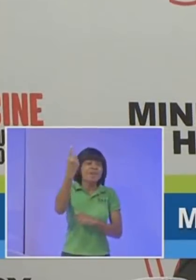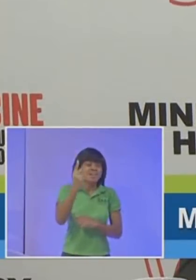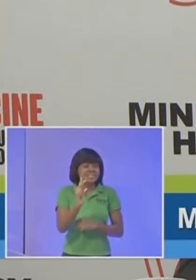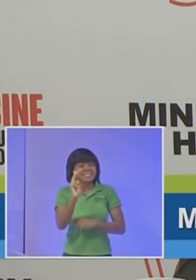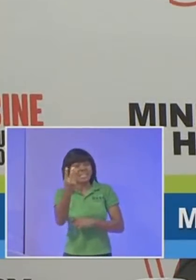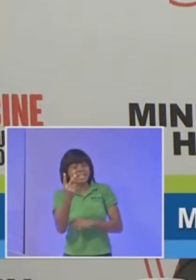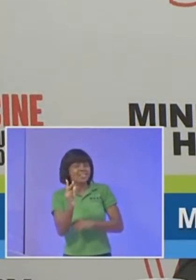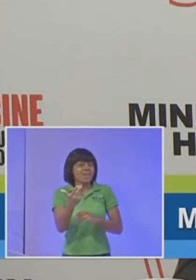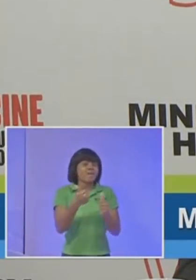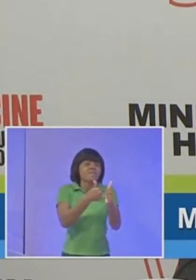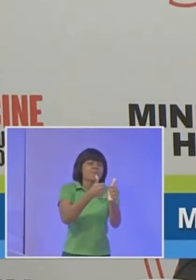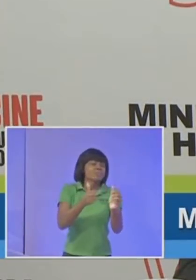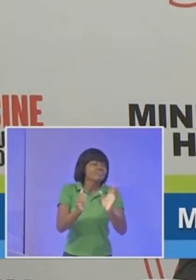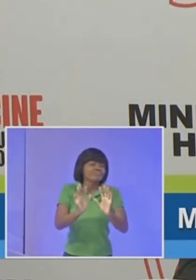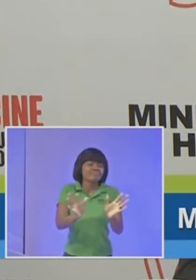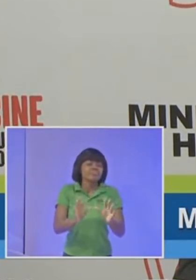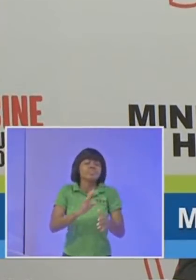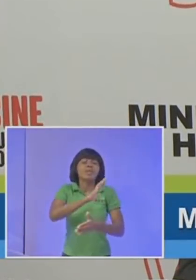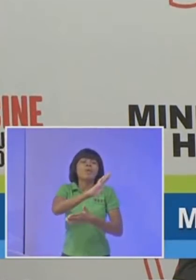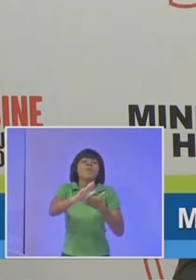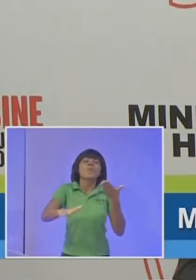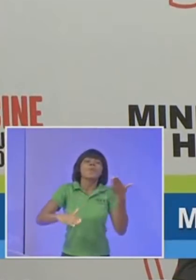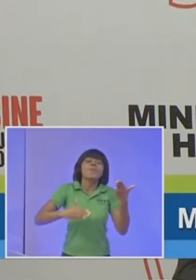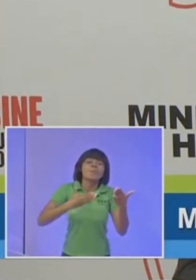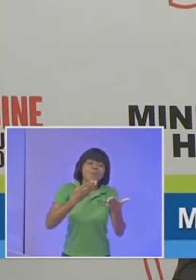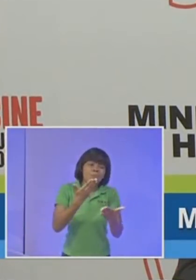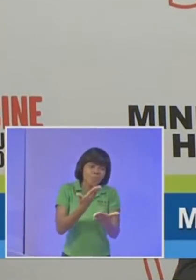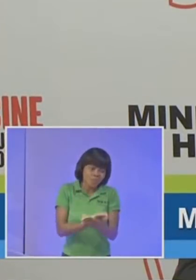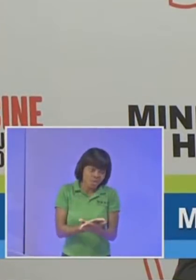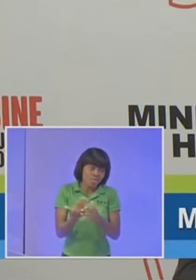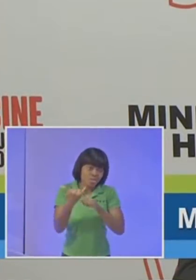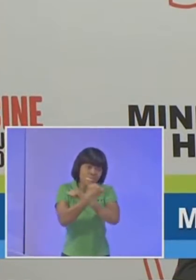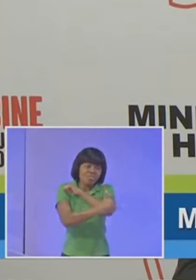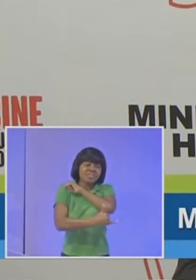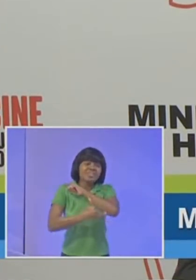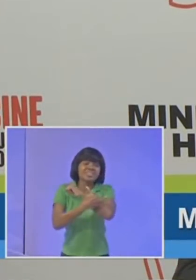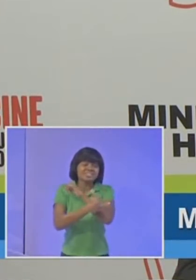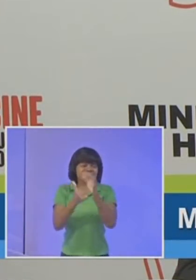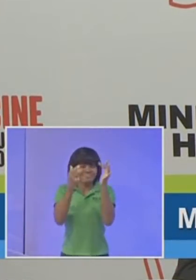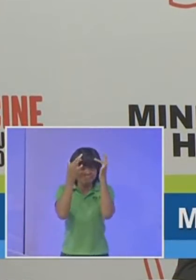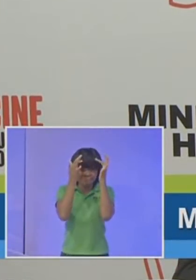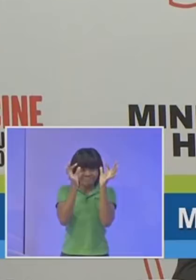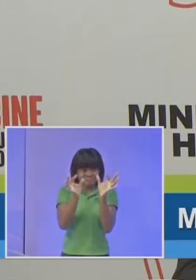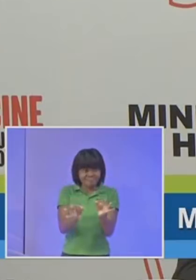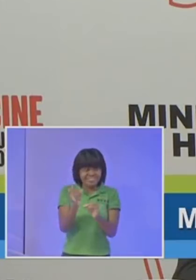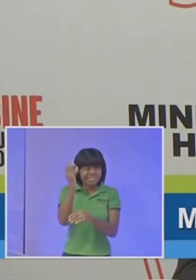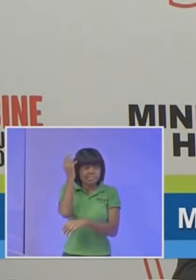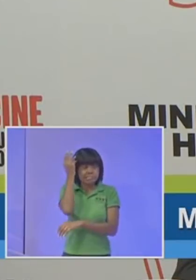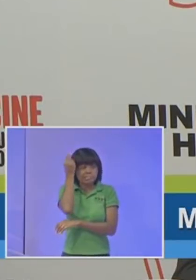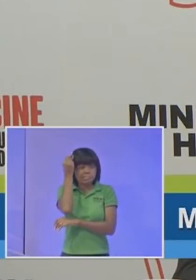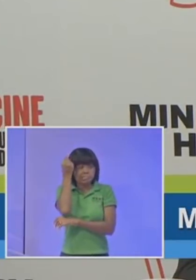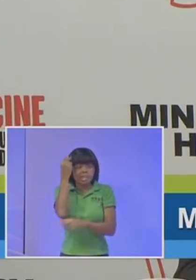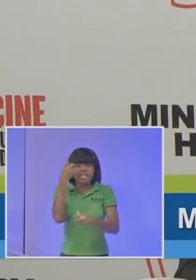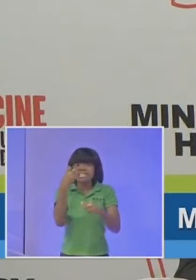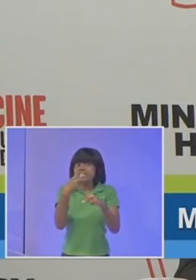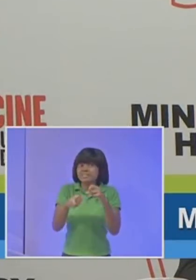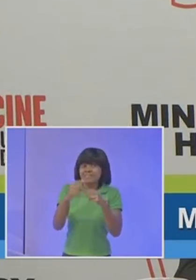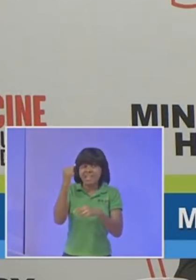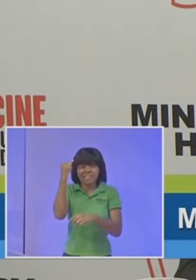better. All countries are making these very difficult decisions based on their own